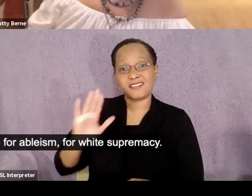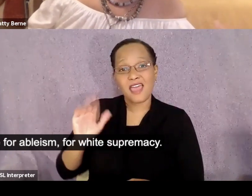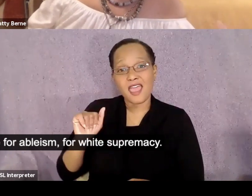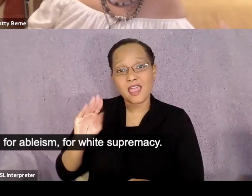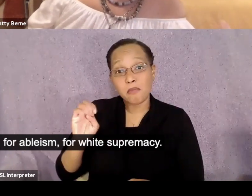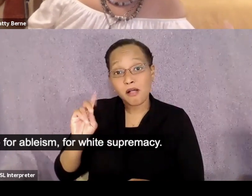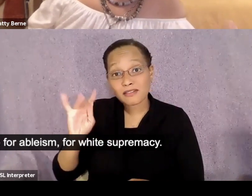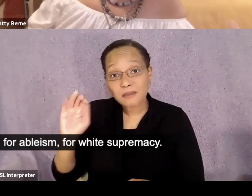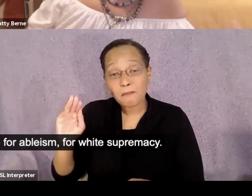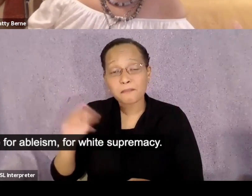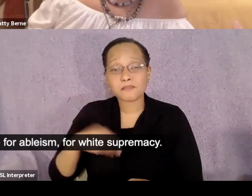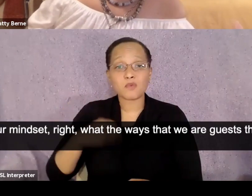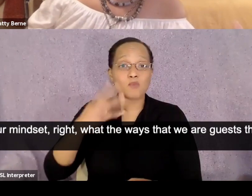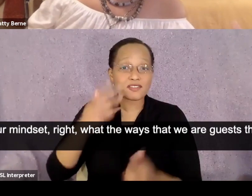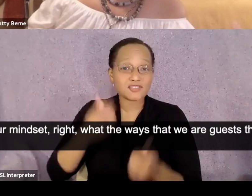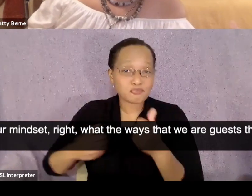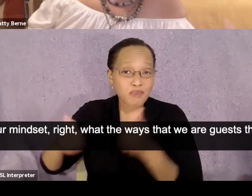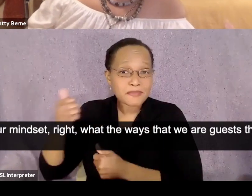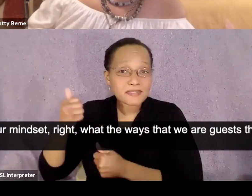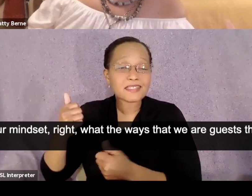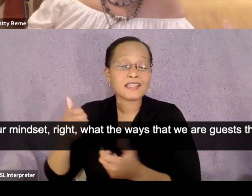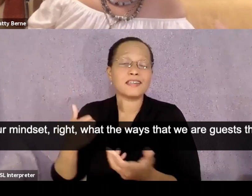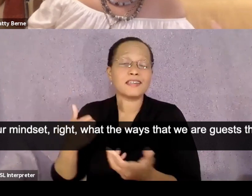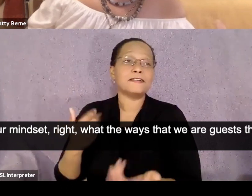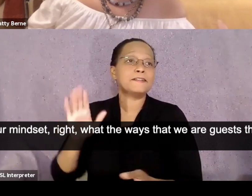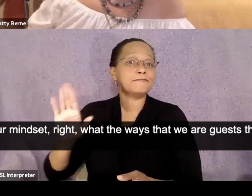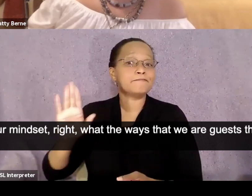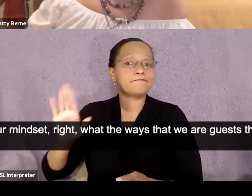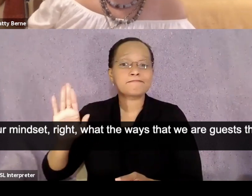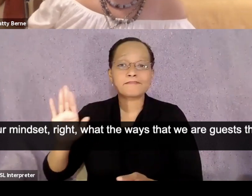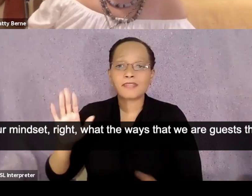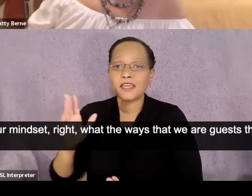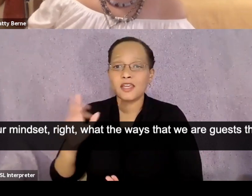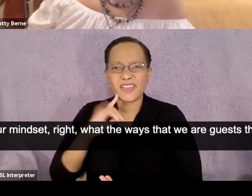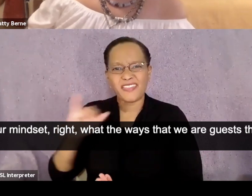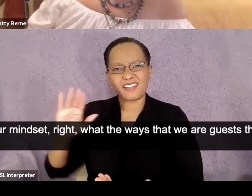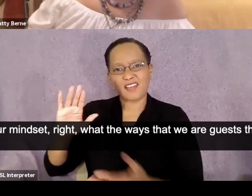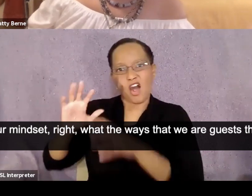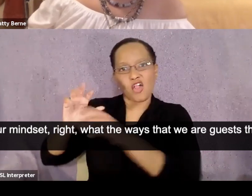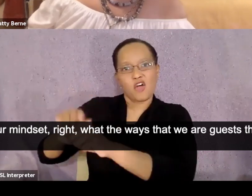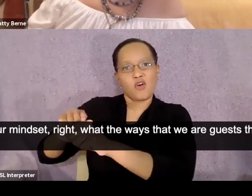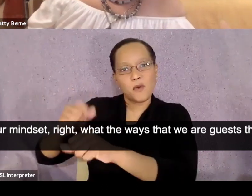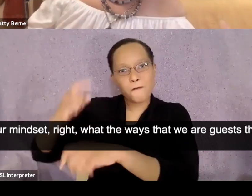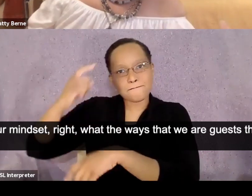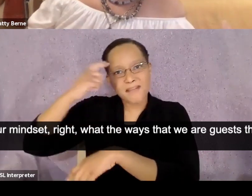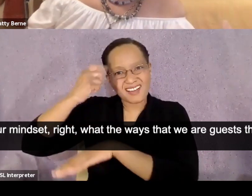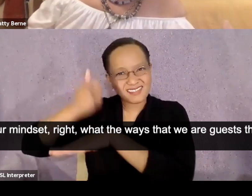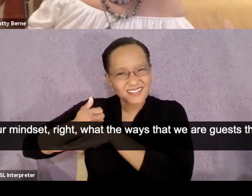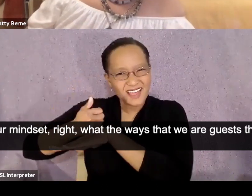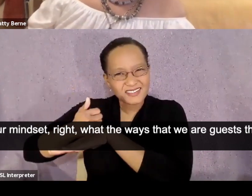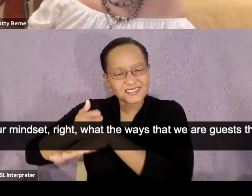supremacy, um, for kind of a colonial mindset, right? What the ways that we